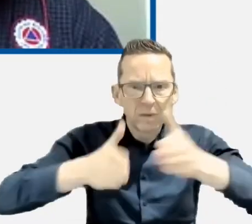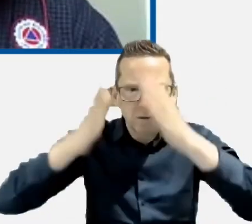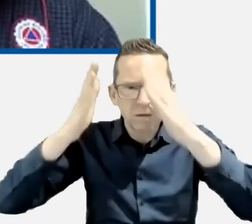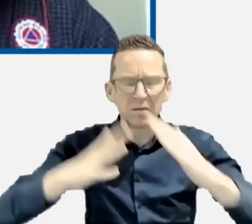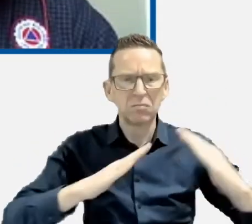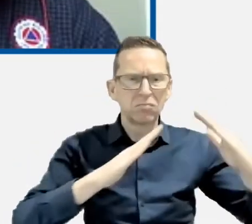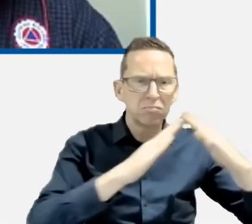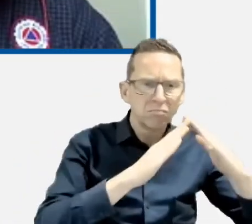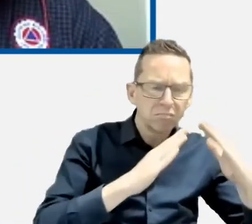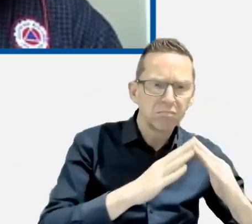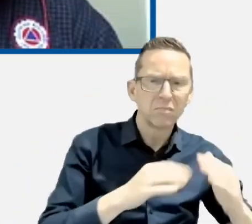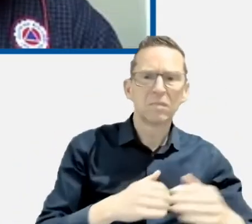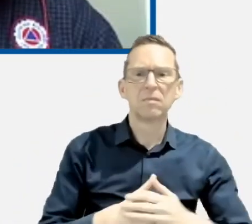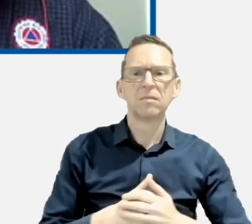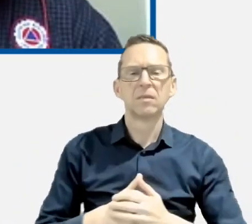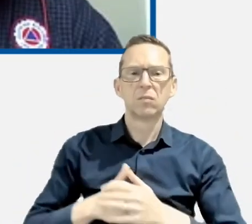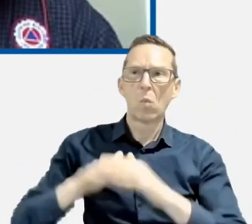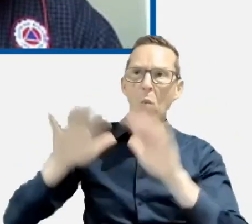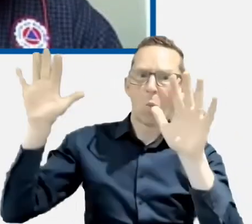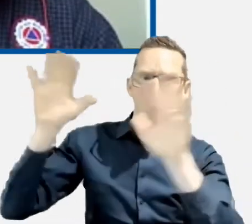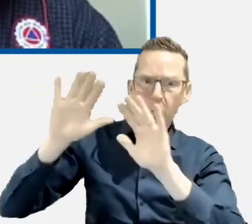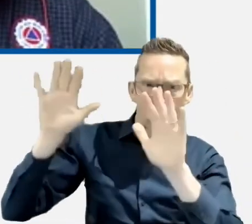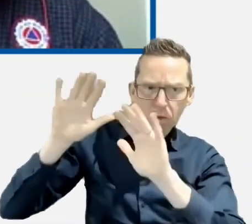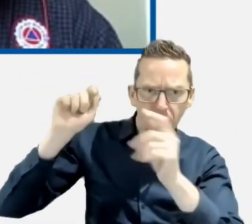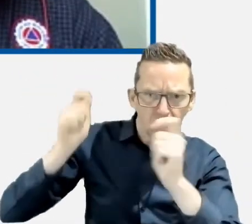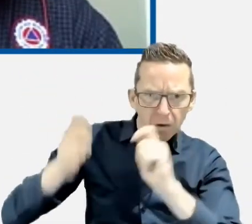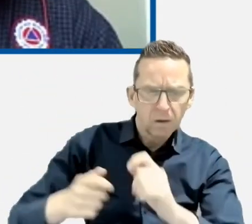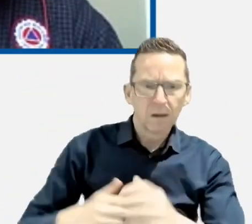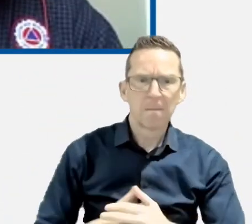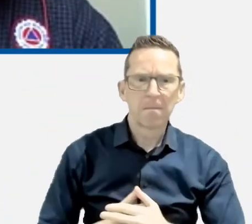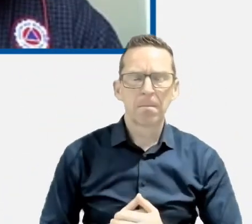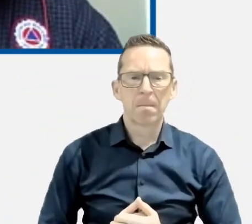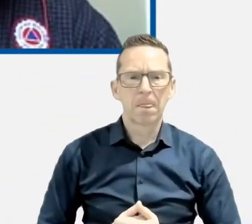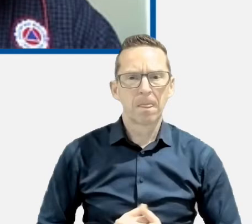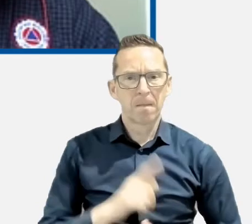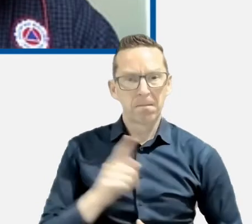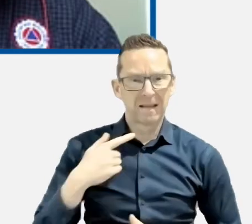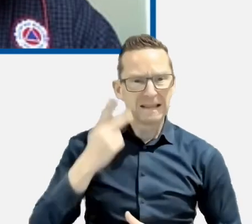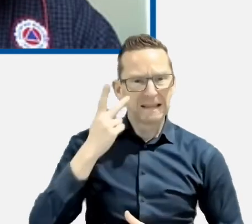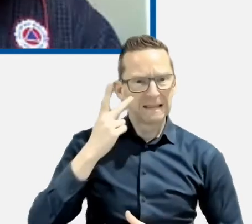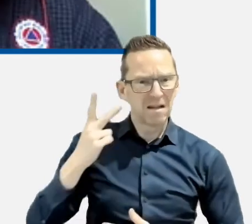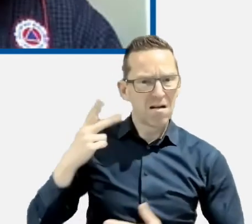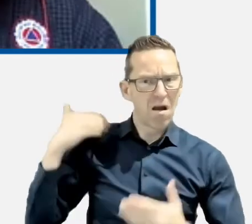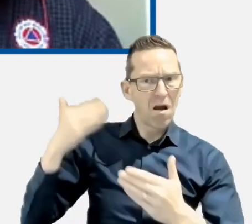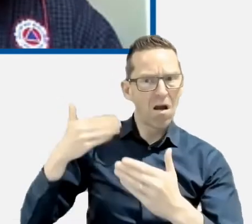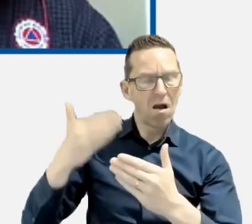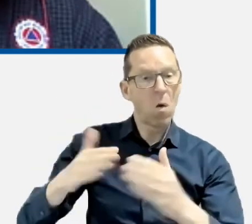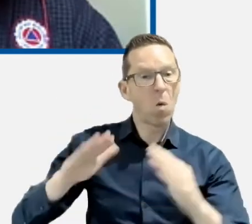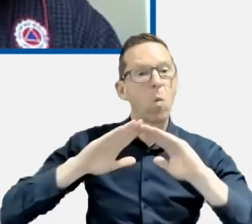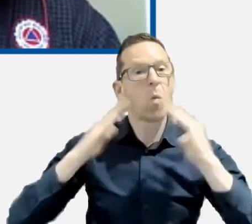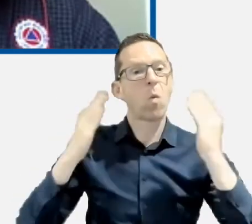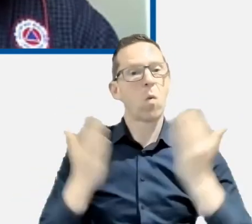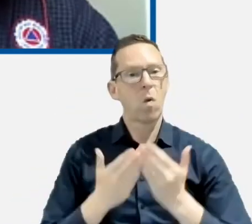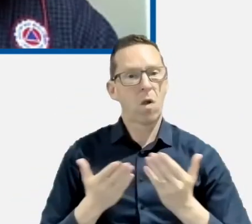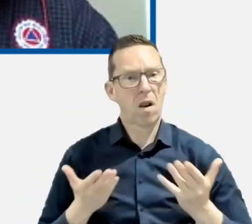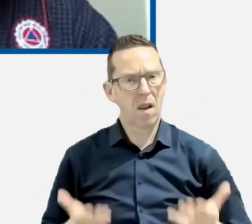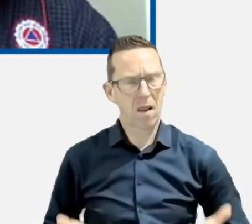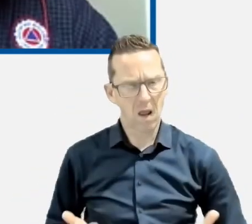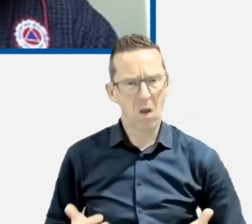late, we've been seeing disasters increasing in the urban area. So I'm sure Cape Town is also one of them.